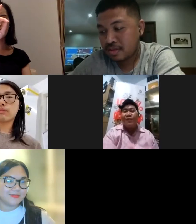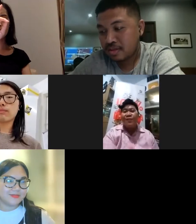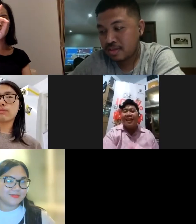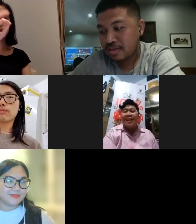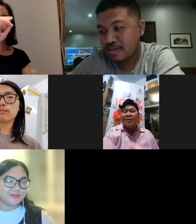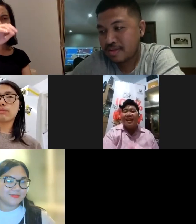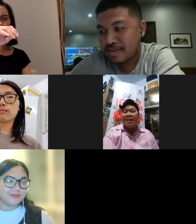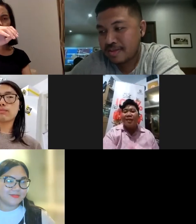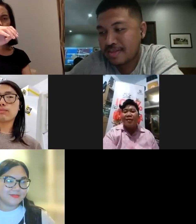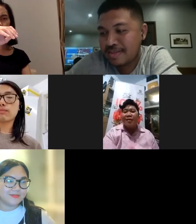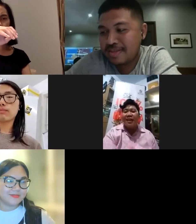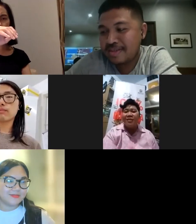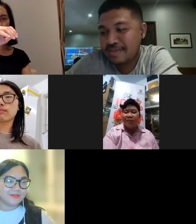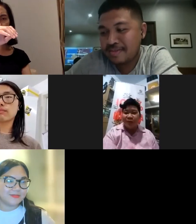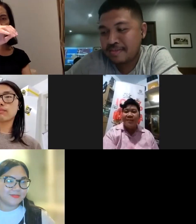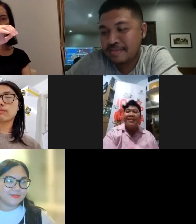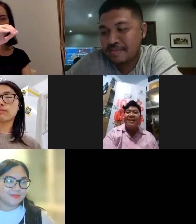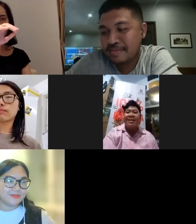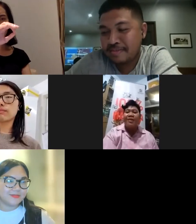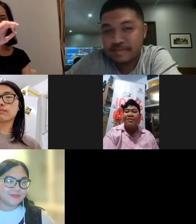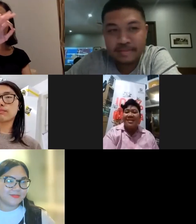Hao Zhou, Quasi,